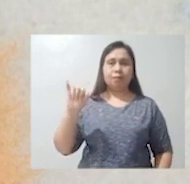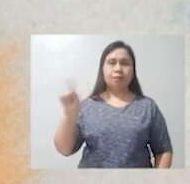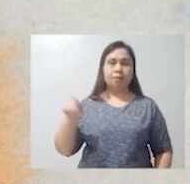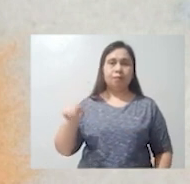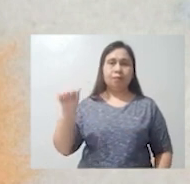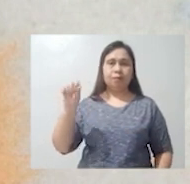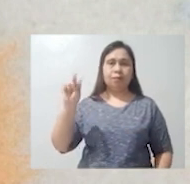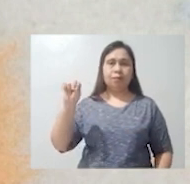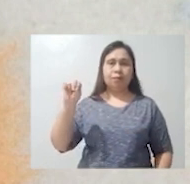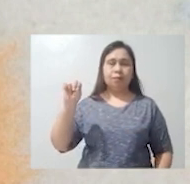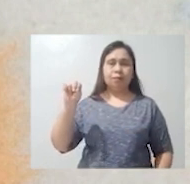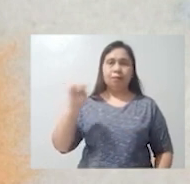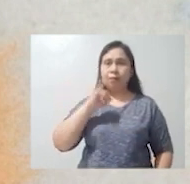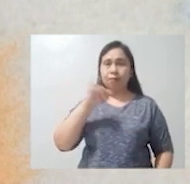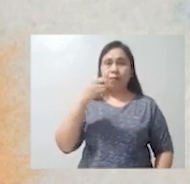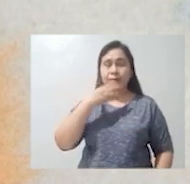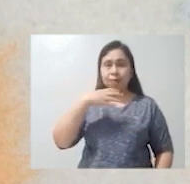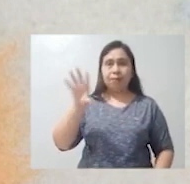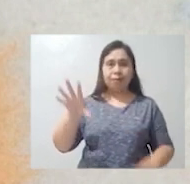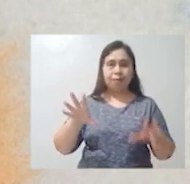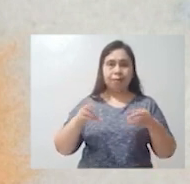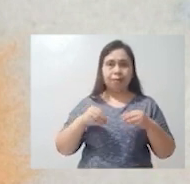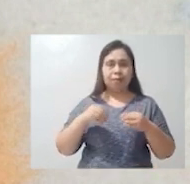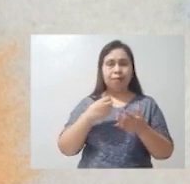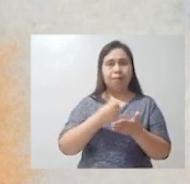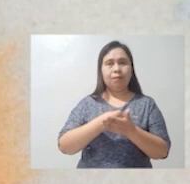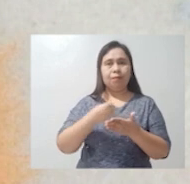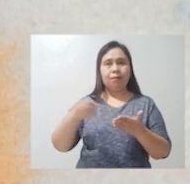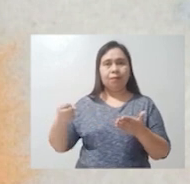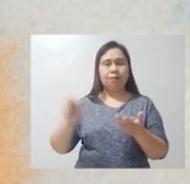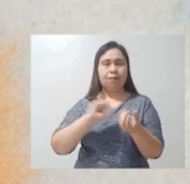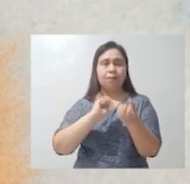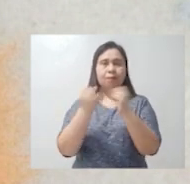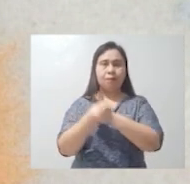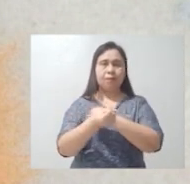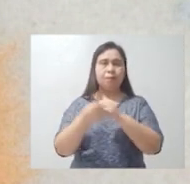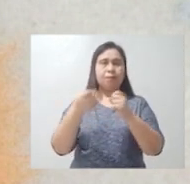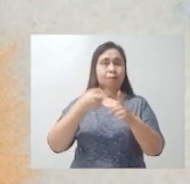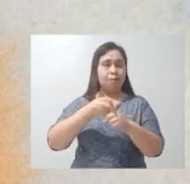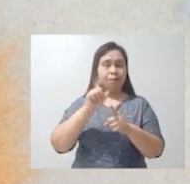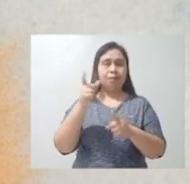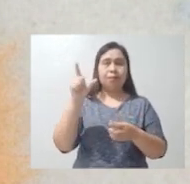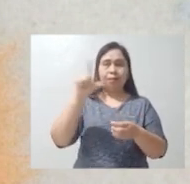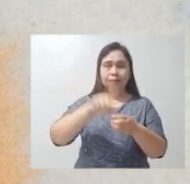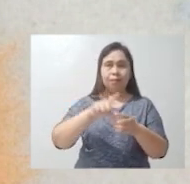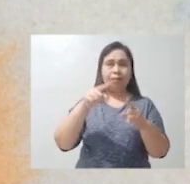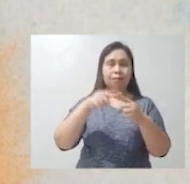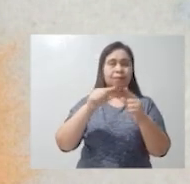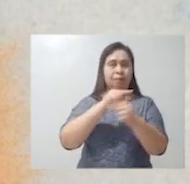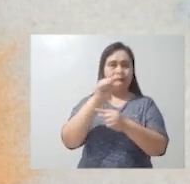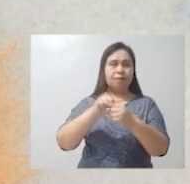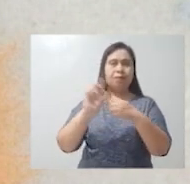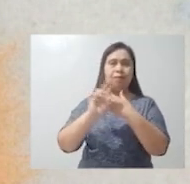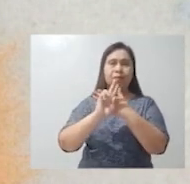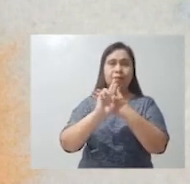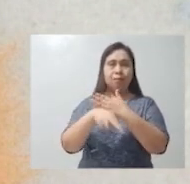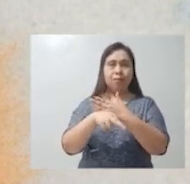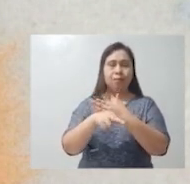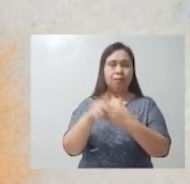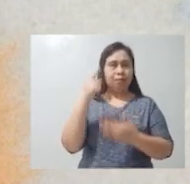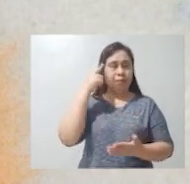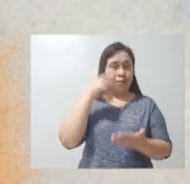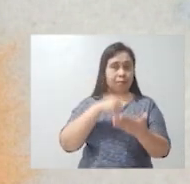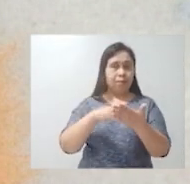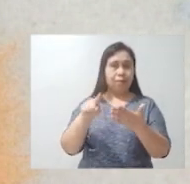by one mole of that substance as it is converted from a liquid to a gas. When we get back, we will check your